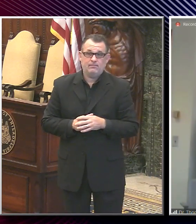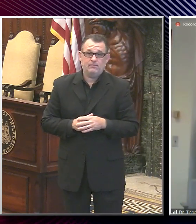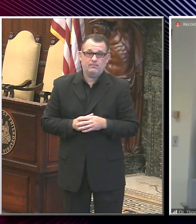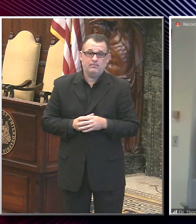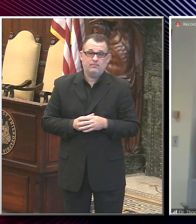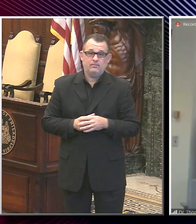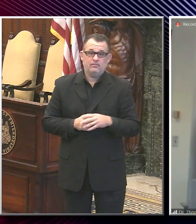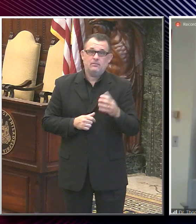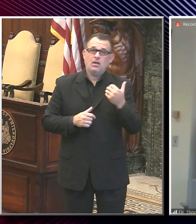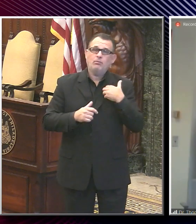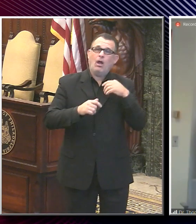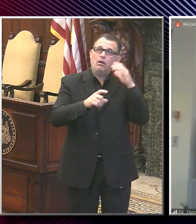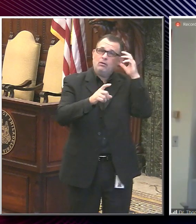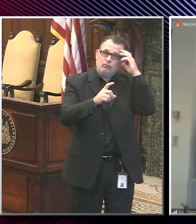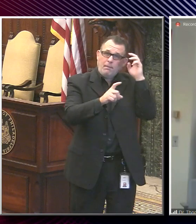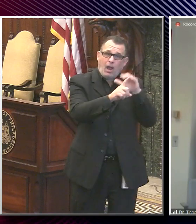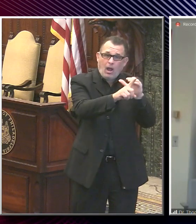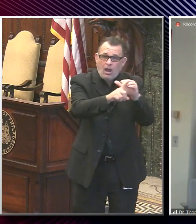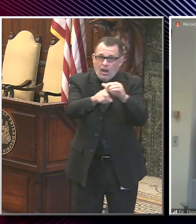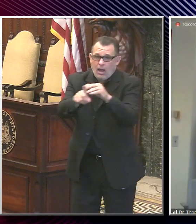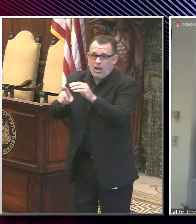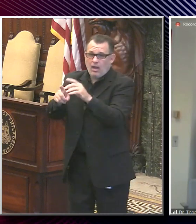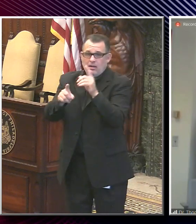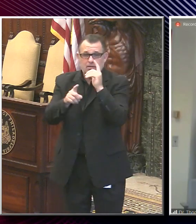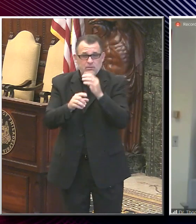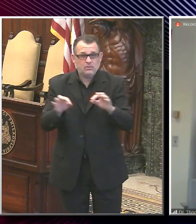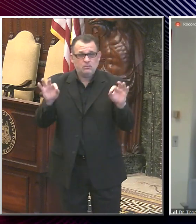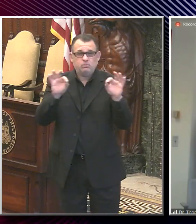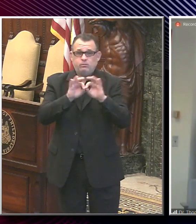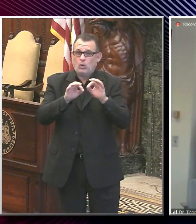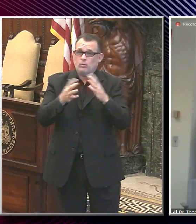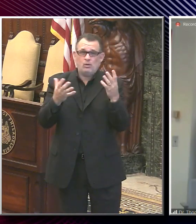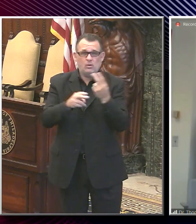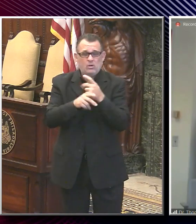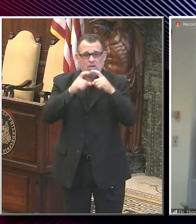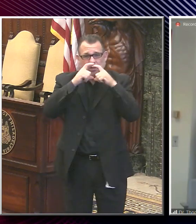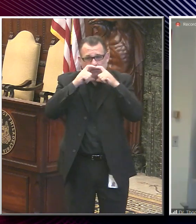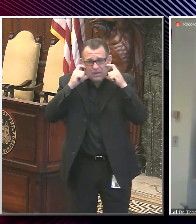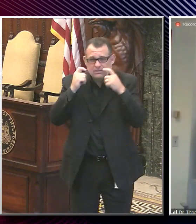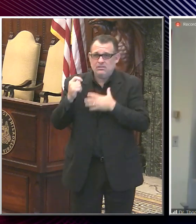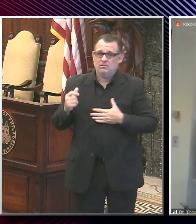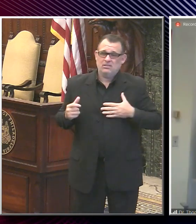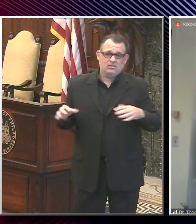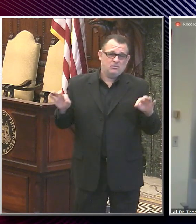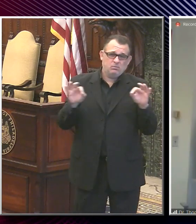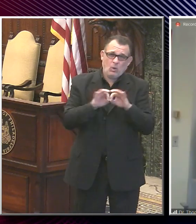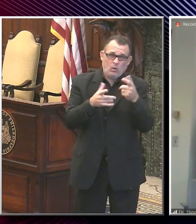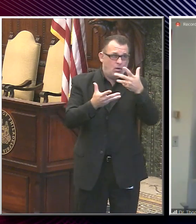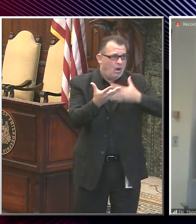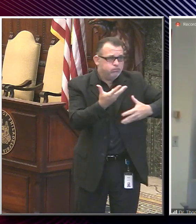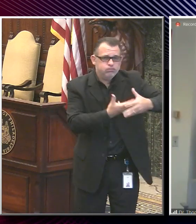remind everyone again, there's nothing more important than wearing a mask. It's not hard to do. If you do it when you're around other people, you're going to protect yourself as well as